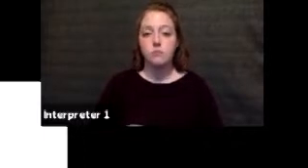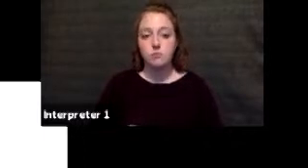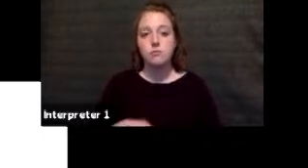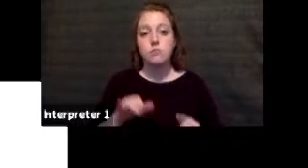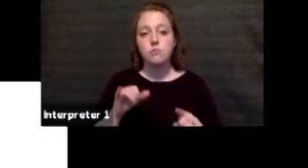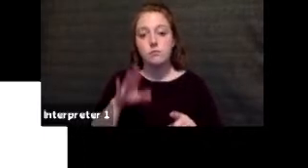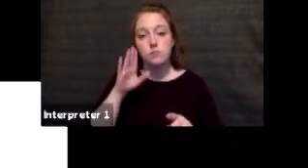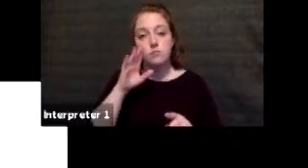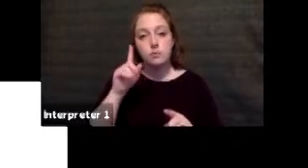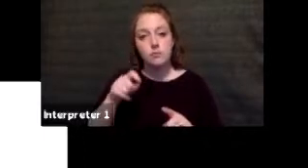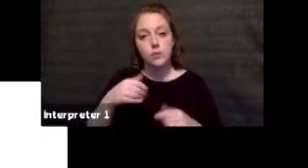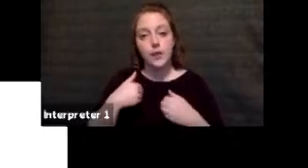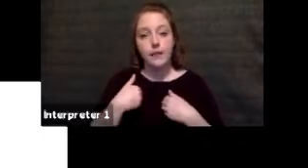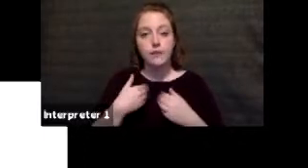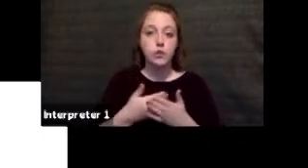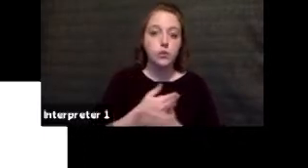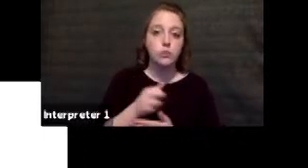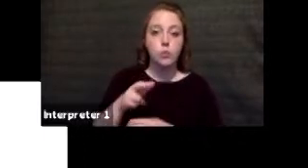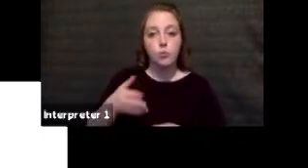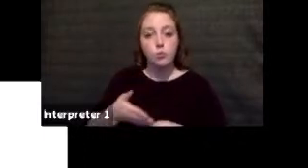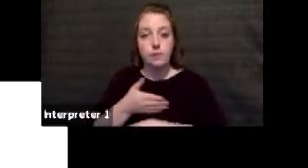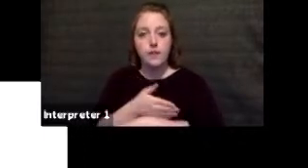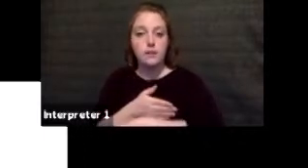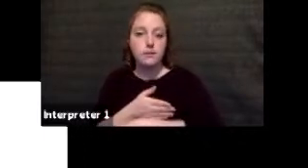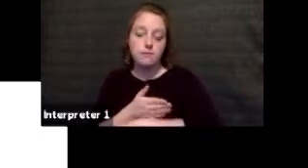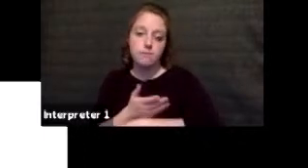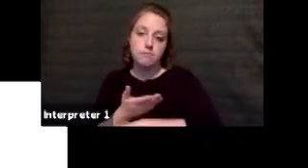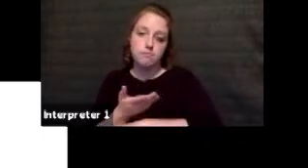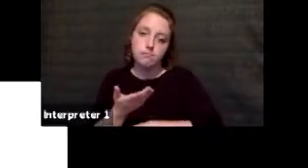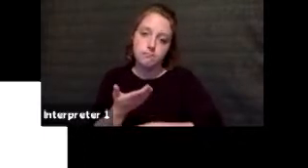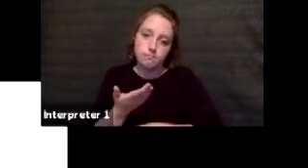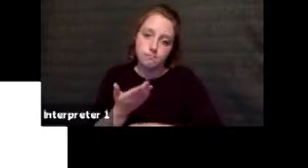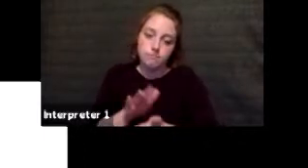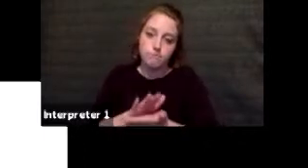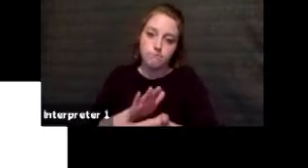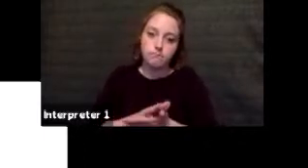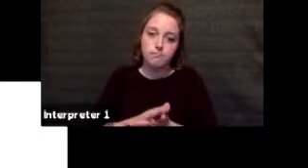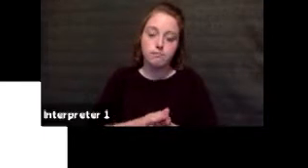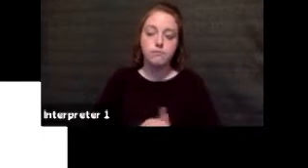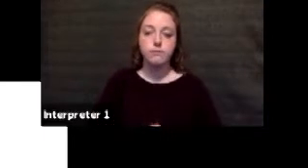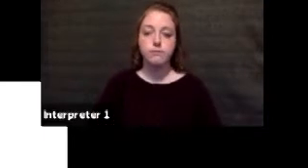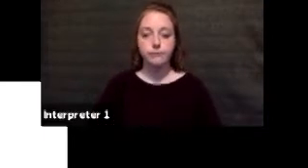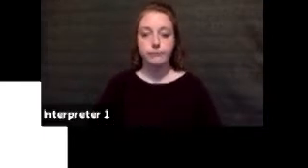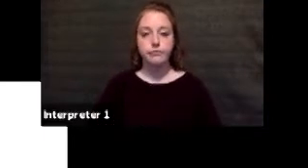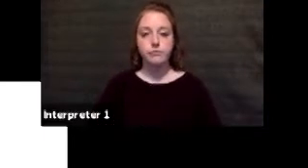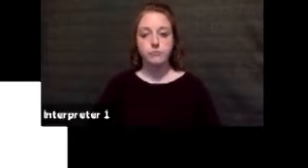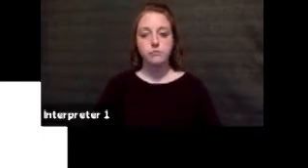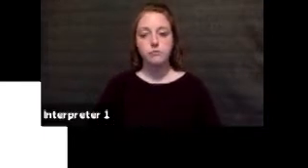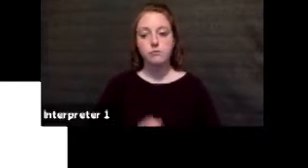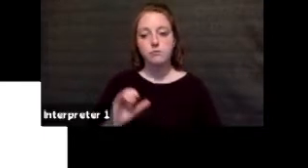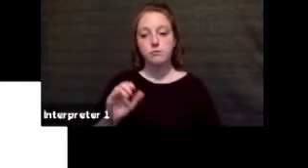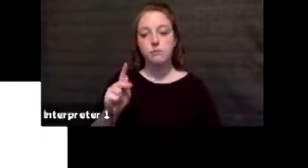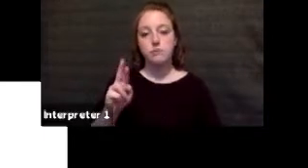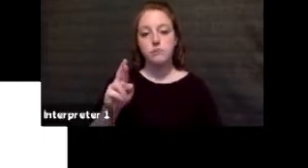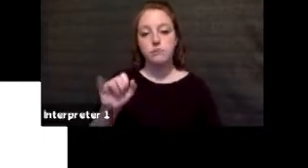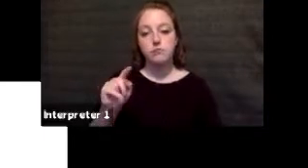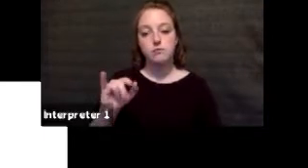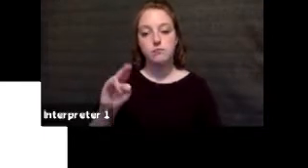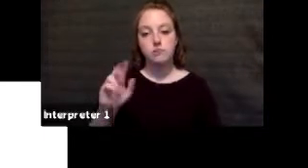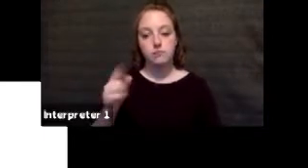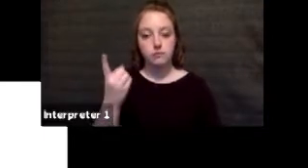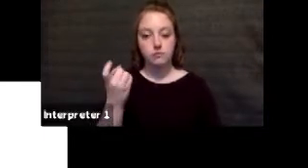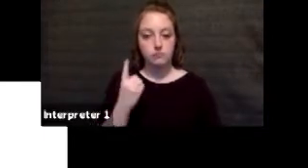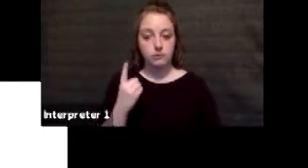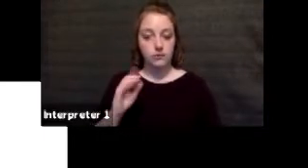uh, through the facility master plan. Uh, and then Christina asked about to